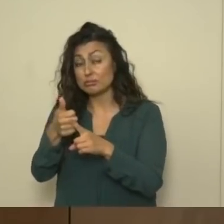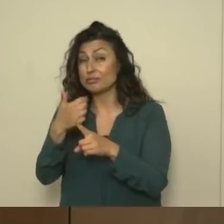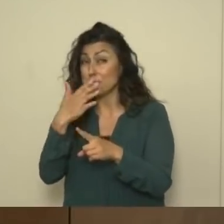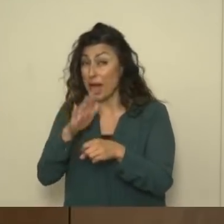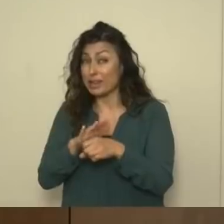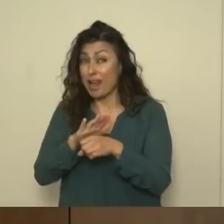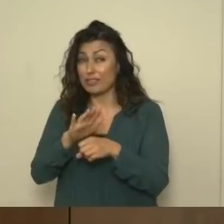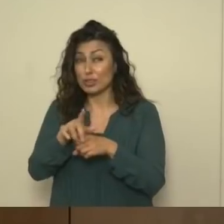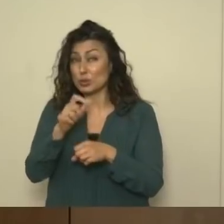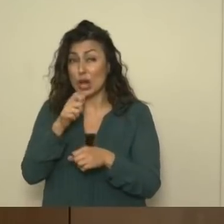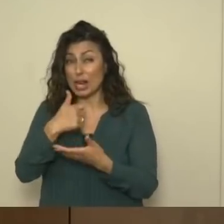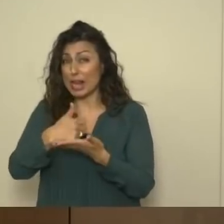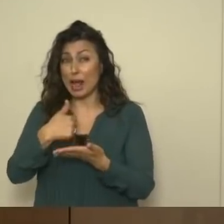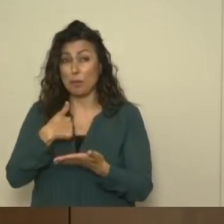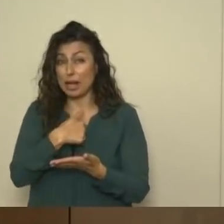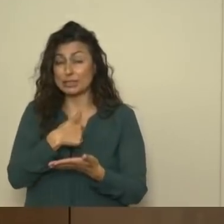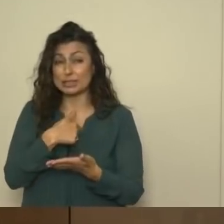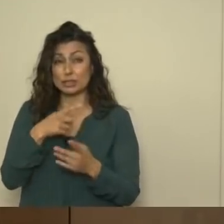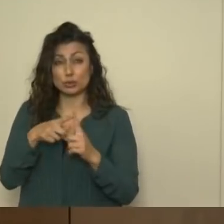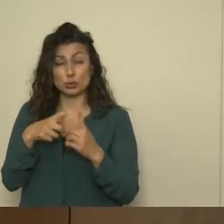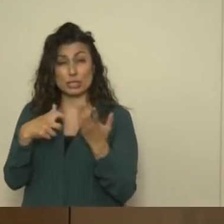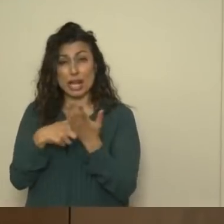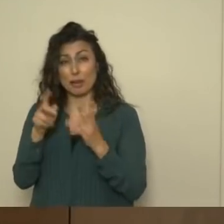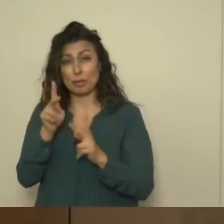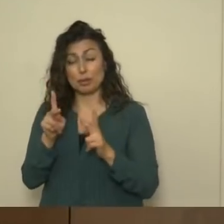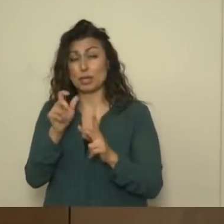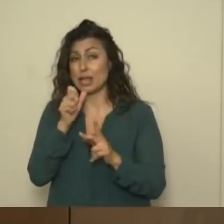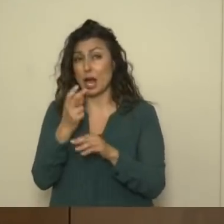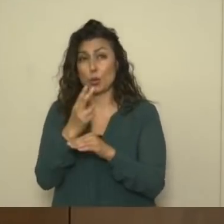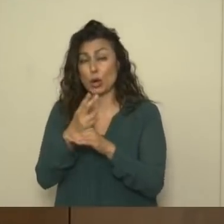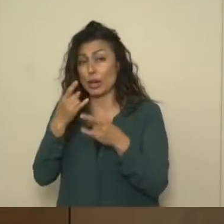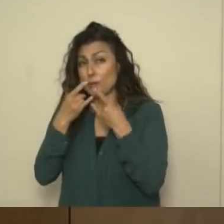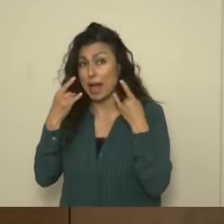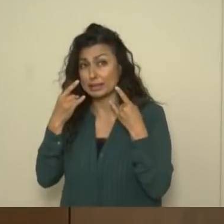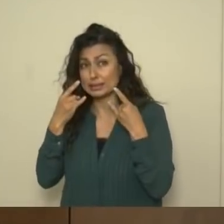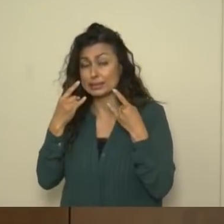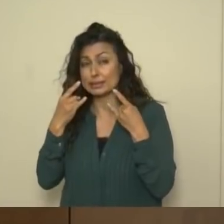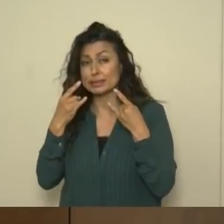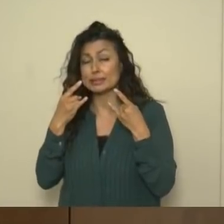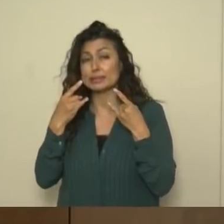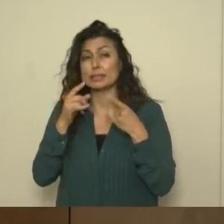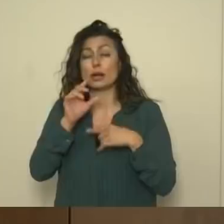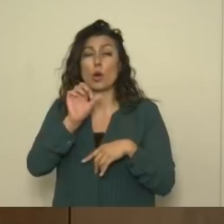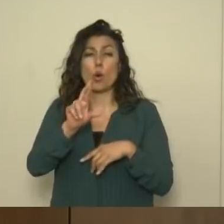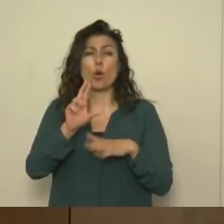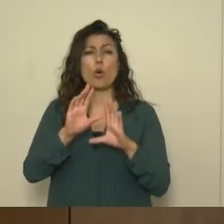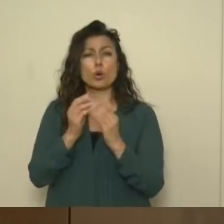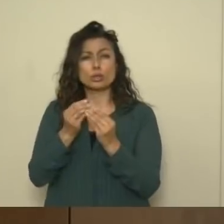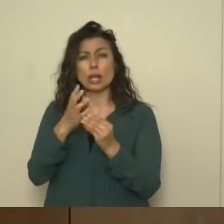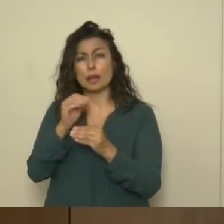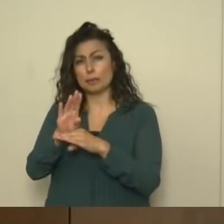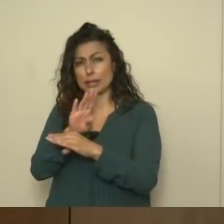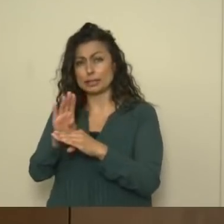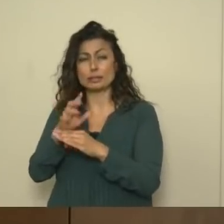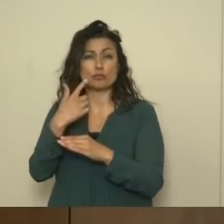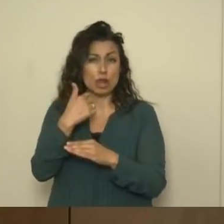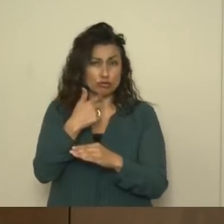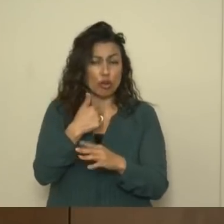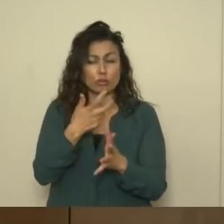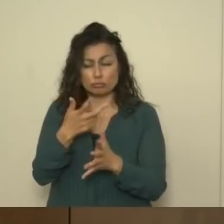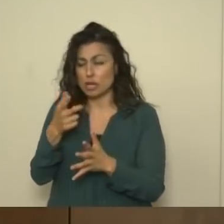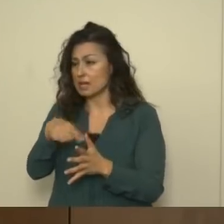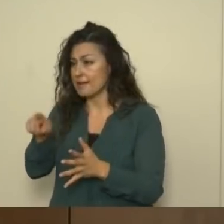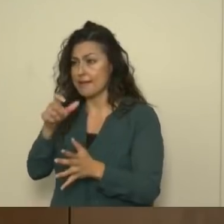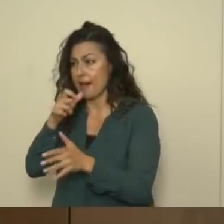that you won't help us cite folks who aren't wearing masks and organizations and businesses and restaurants who